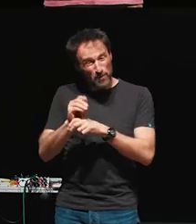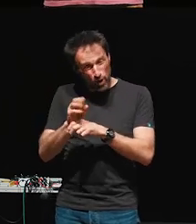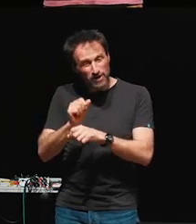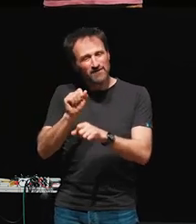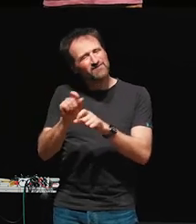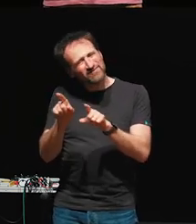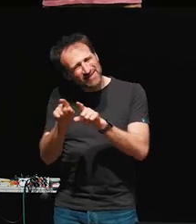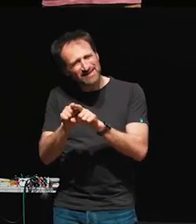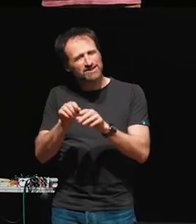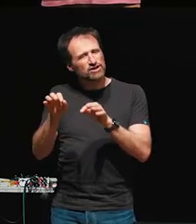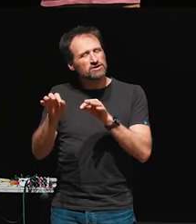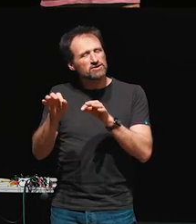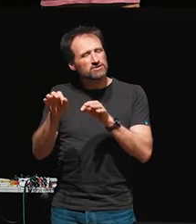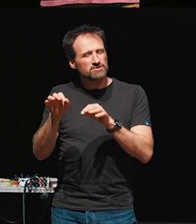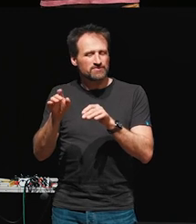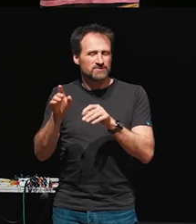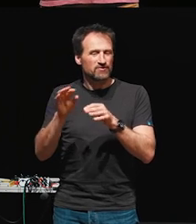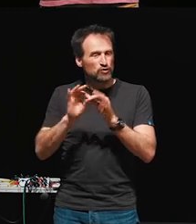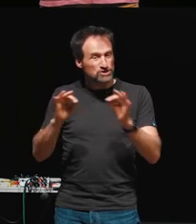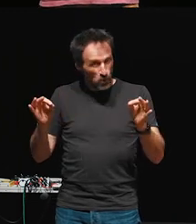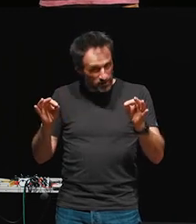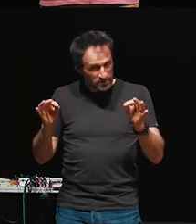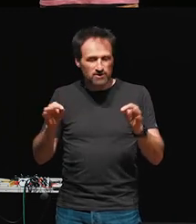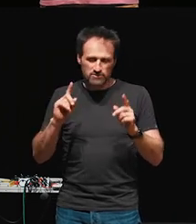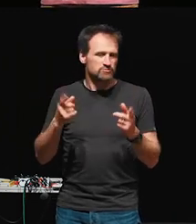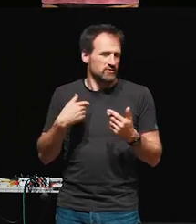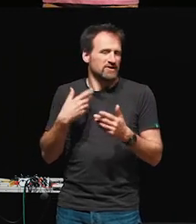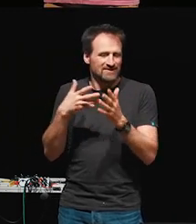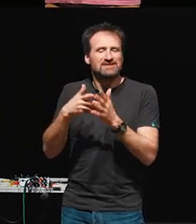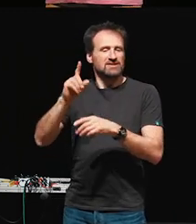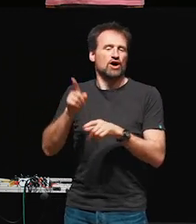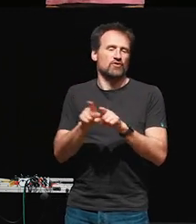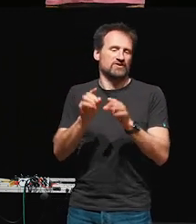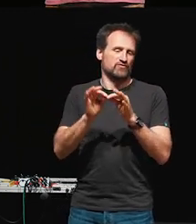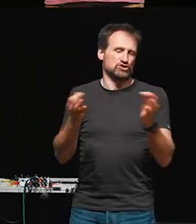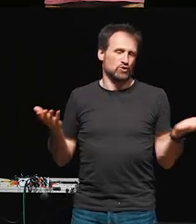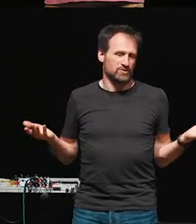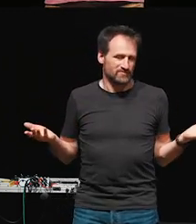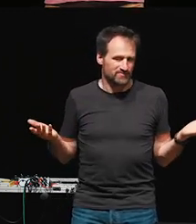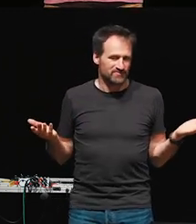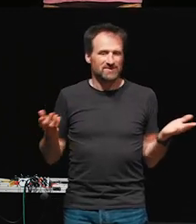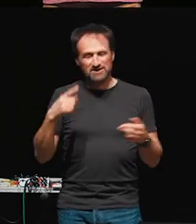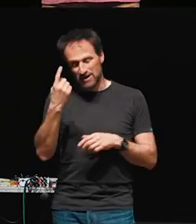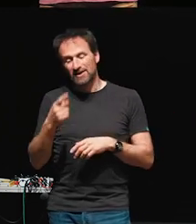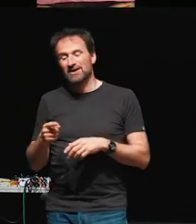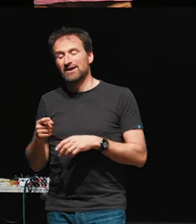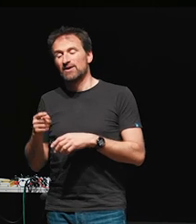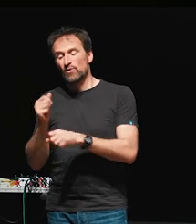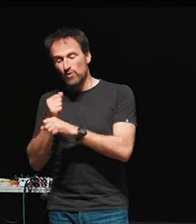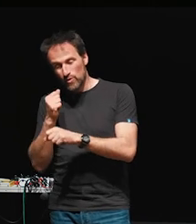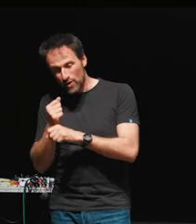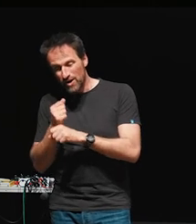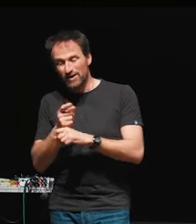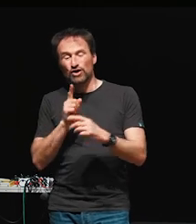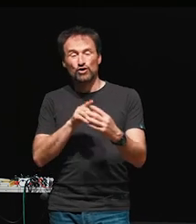now. The first is to start running your testing framework and your worker in the same thread. And I actually don't think this is a good strategy,